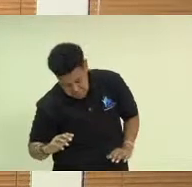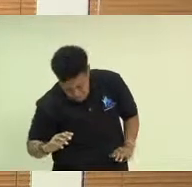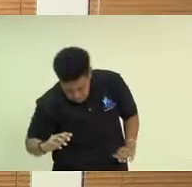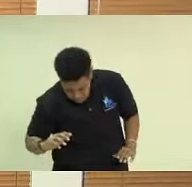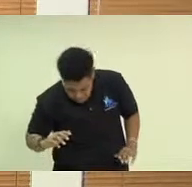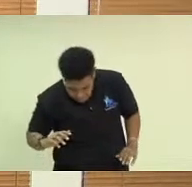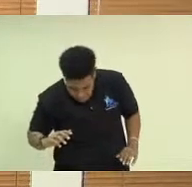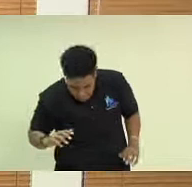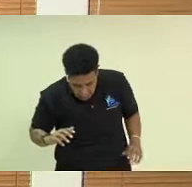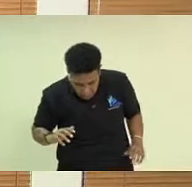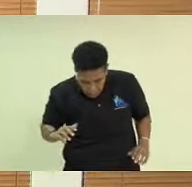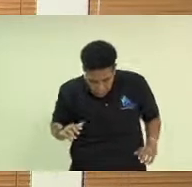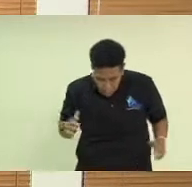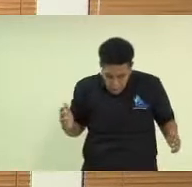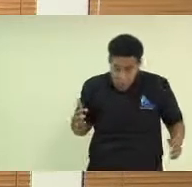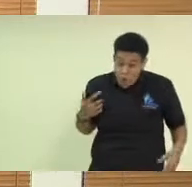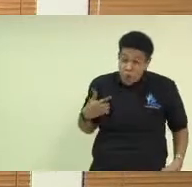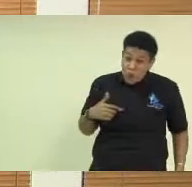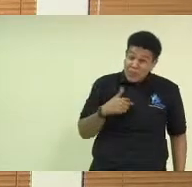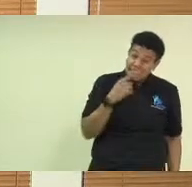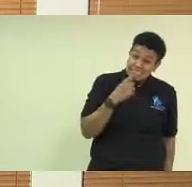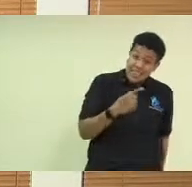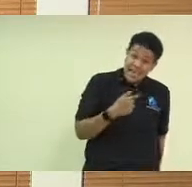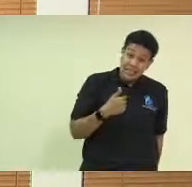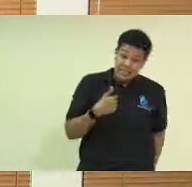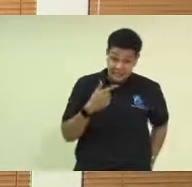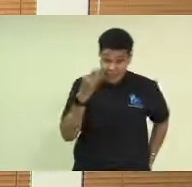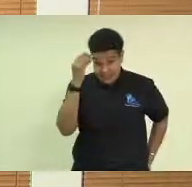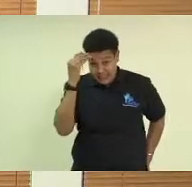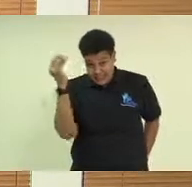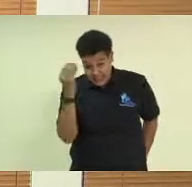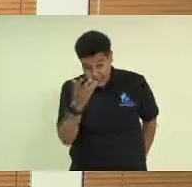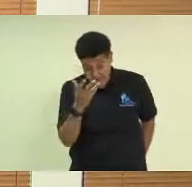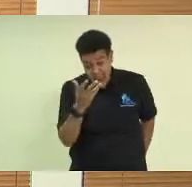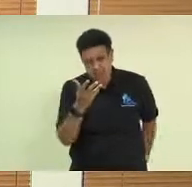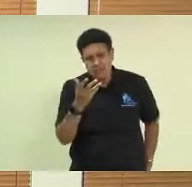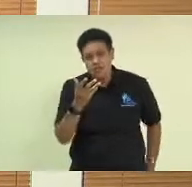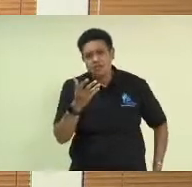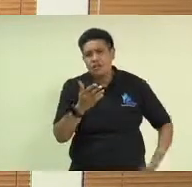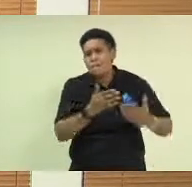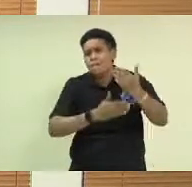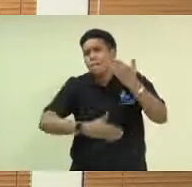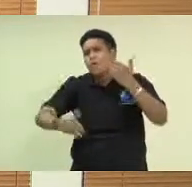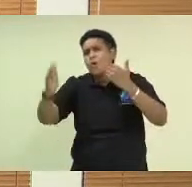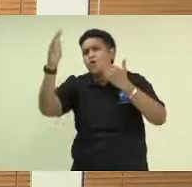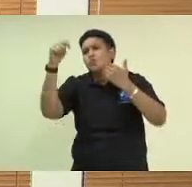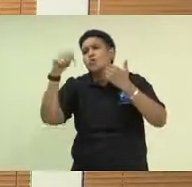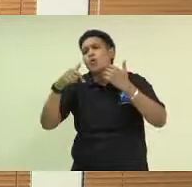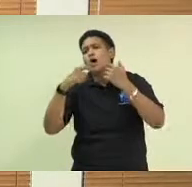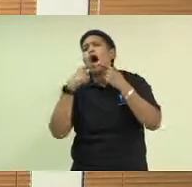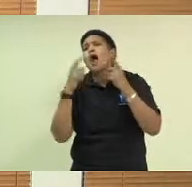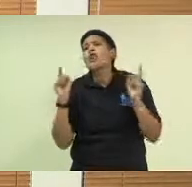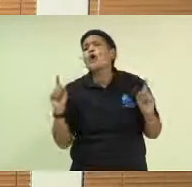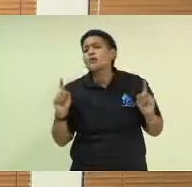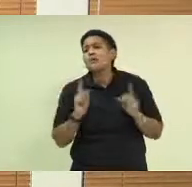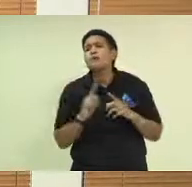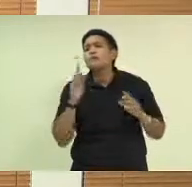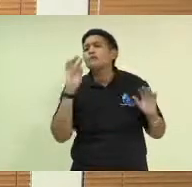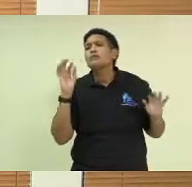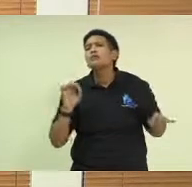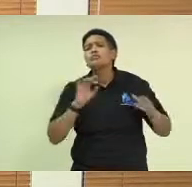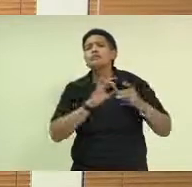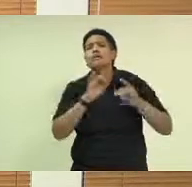And what I said, post those announcements and decisions